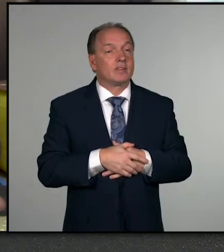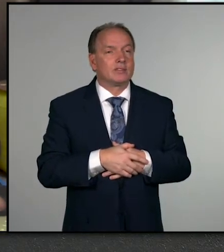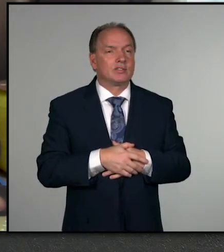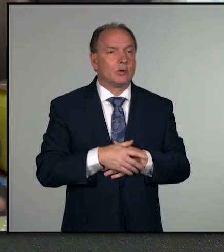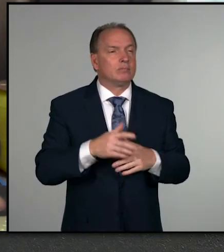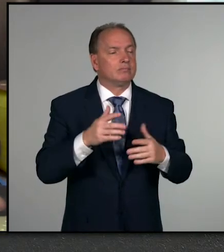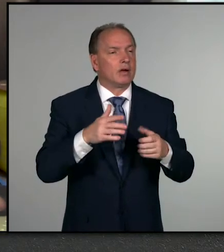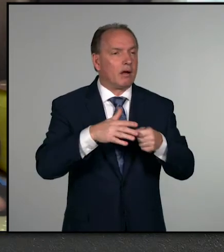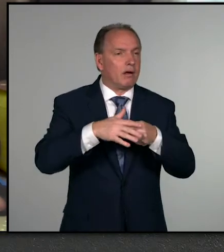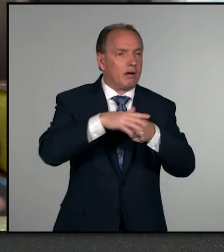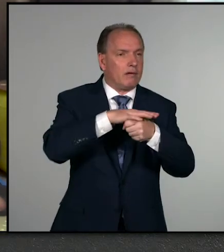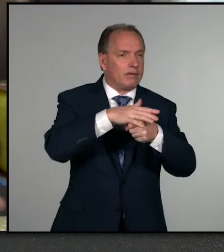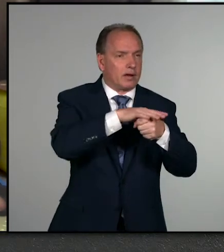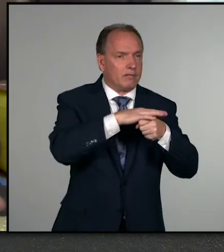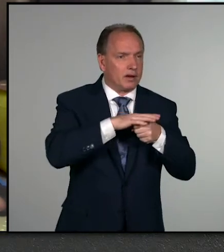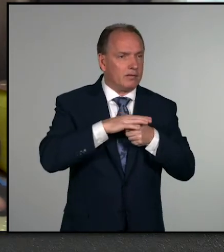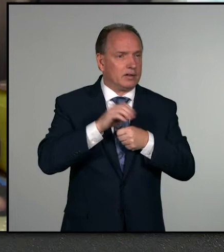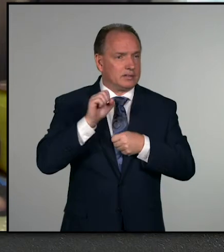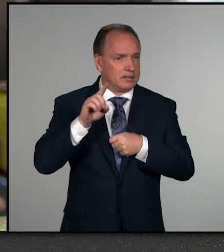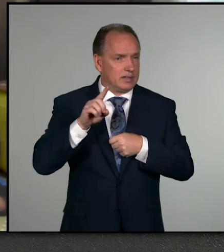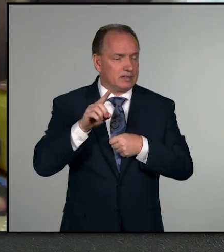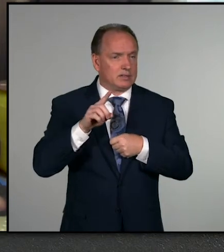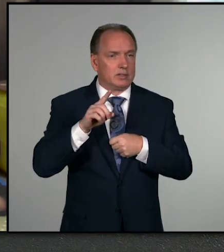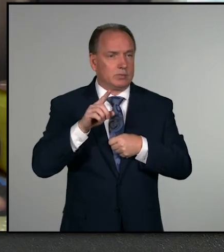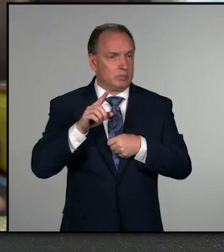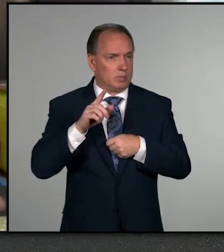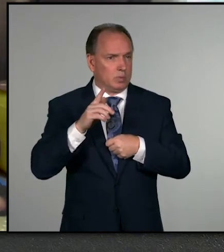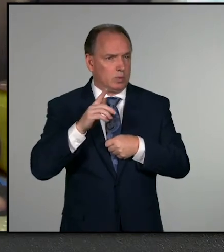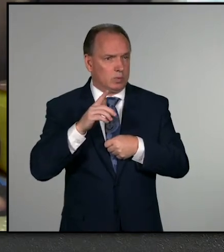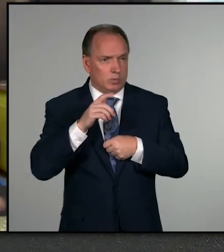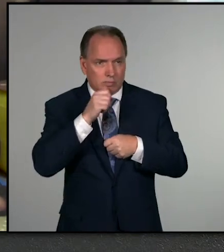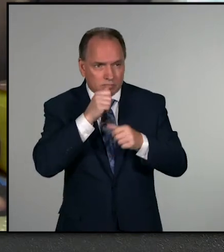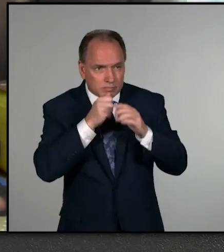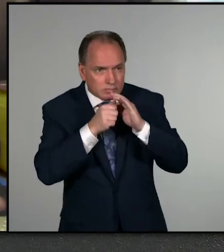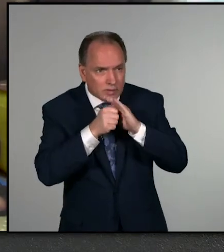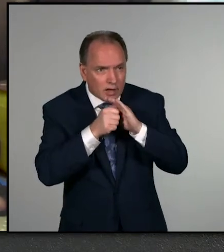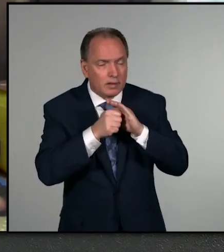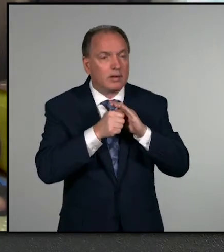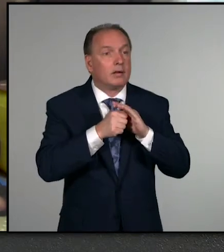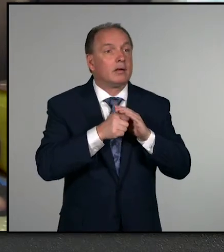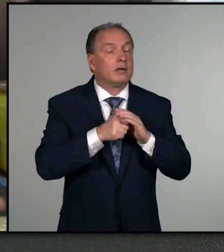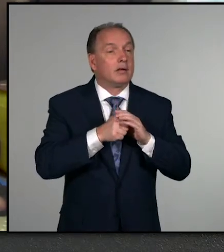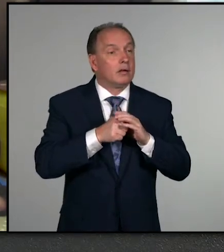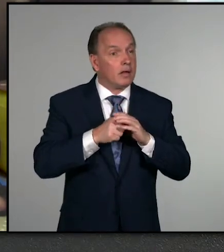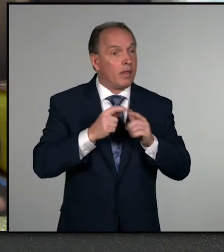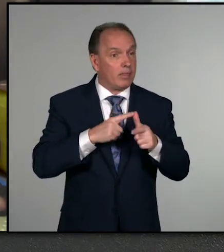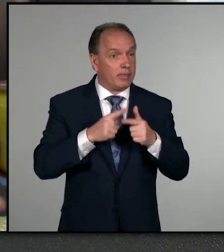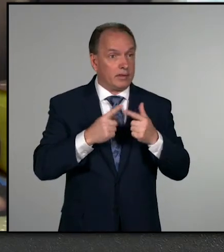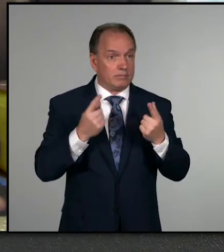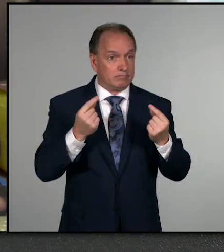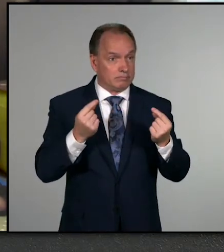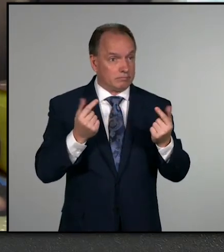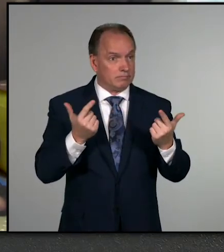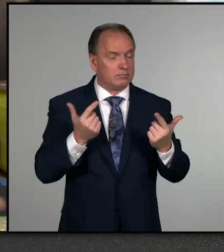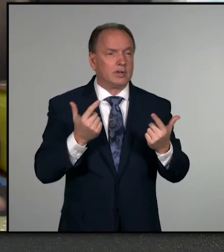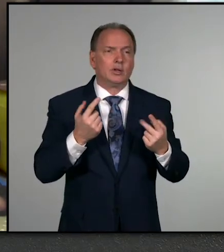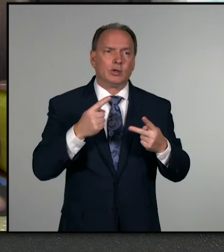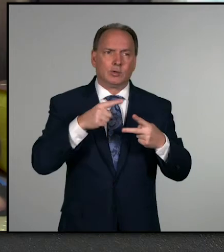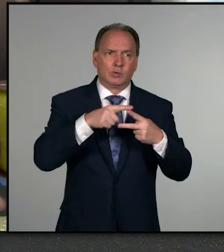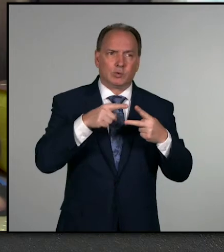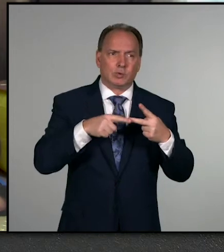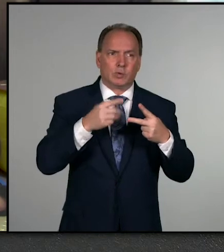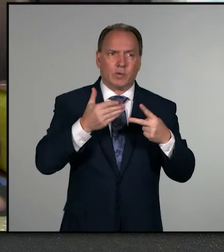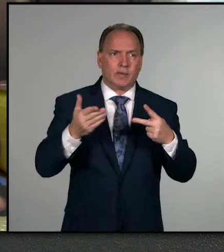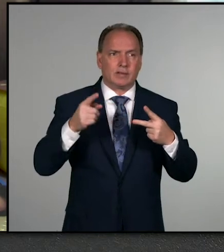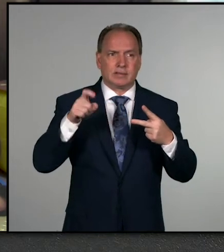All right, so you want to be able to cover those seeds up so that you can't see them. And seeds need 2 important things to help them grow.